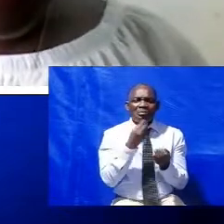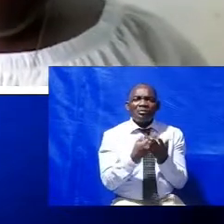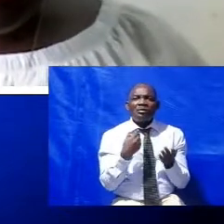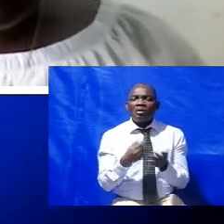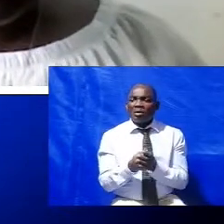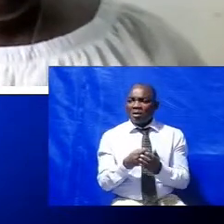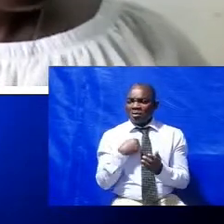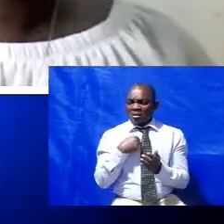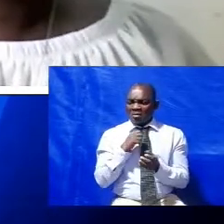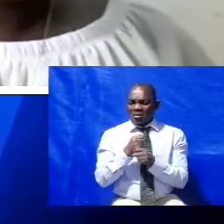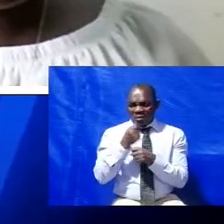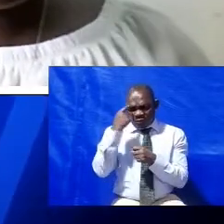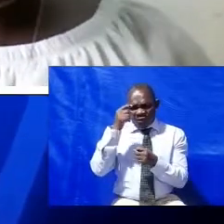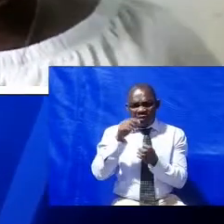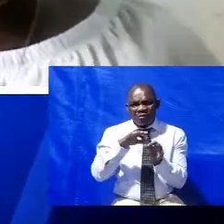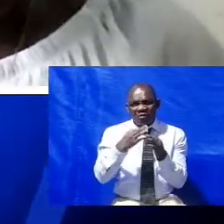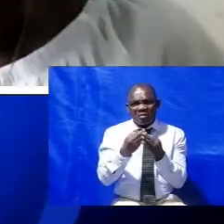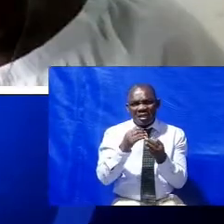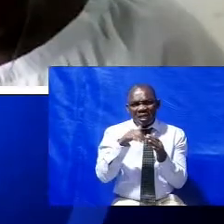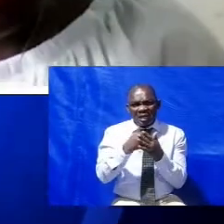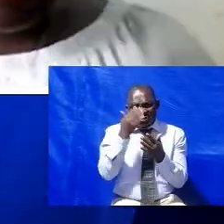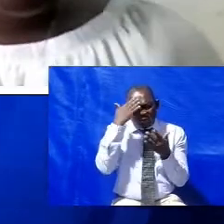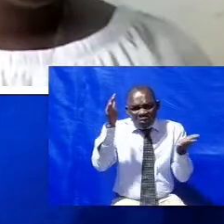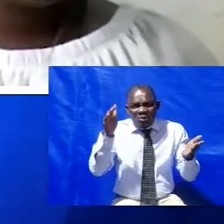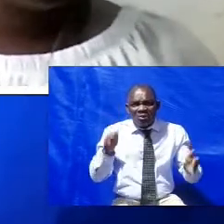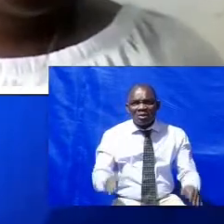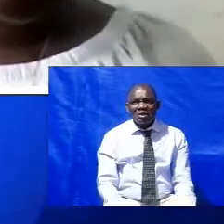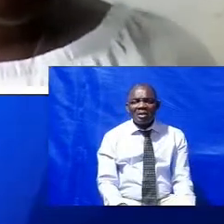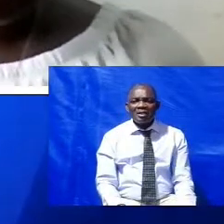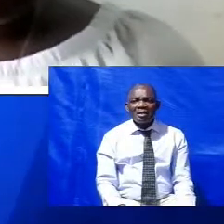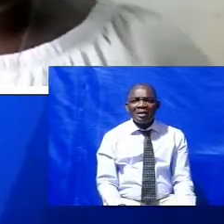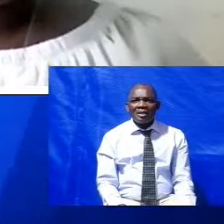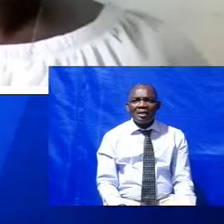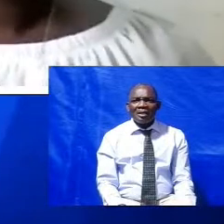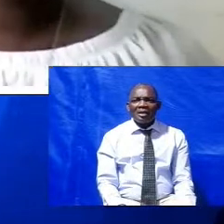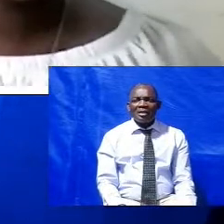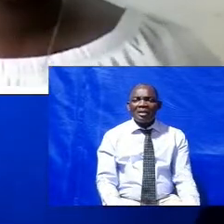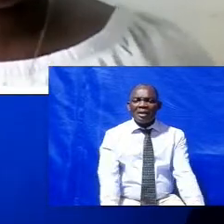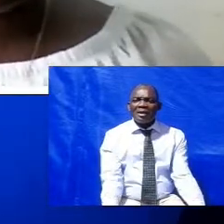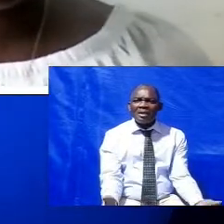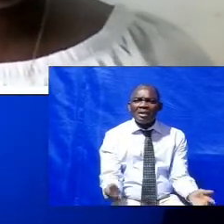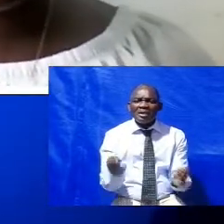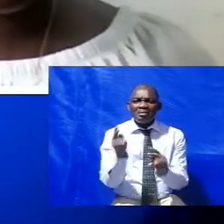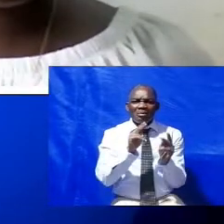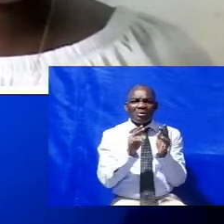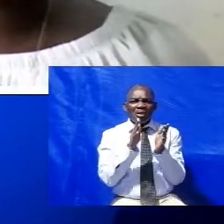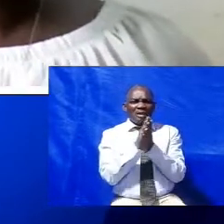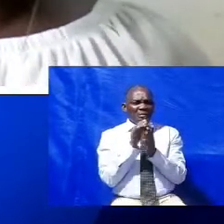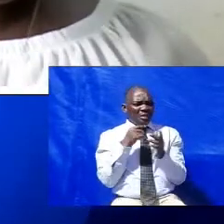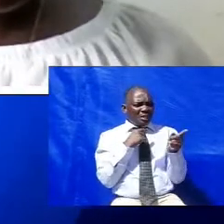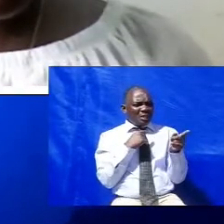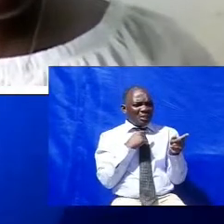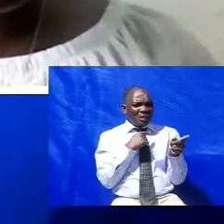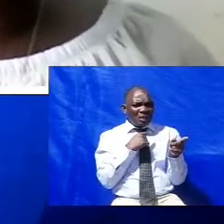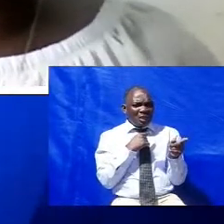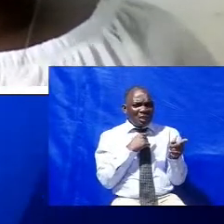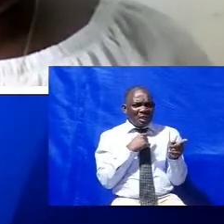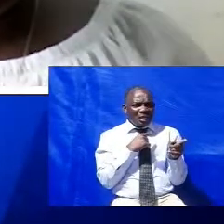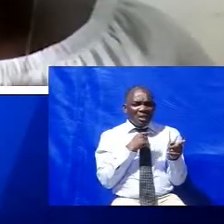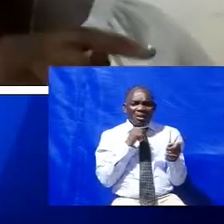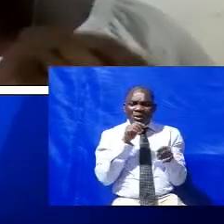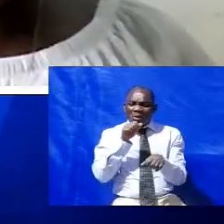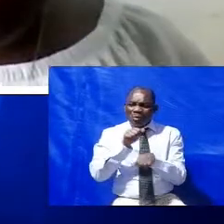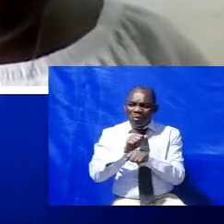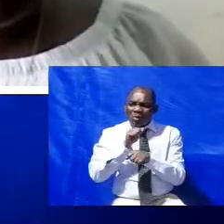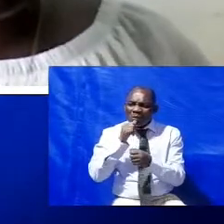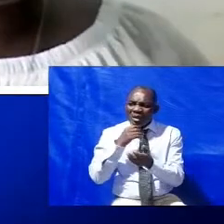for the family. So every day I'm... and then they keep asking me, is it that you don't want